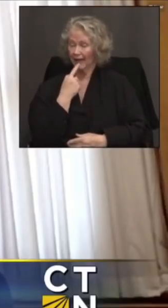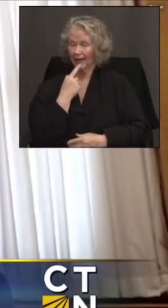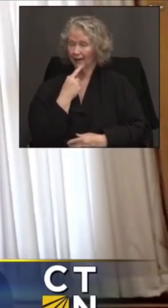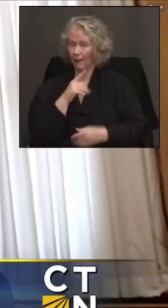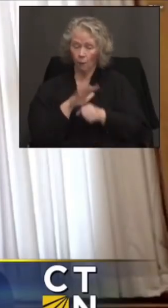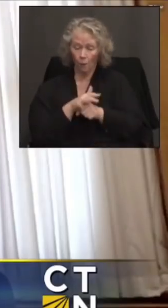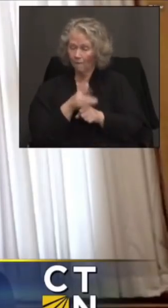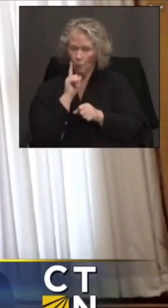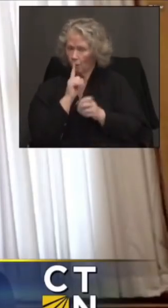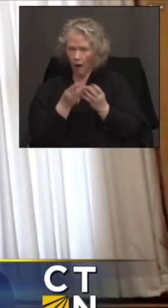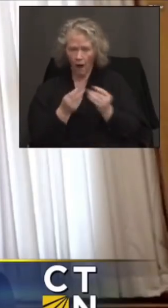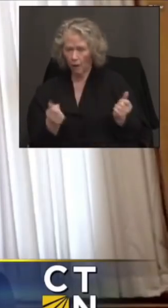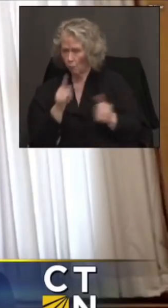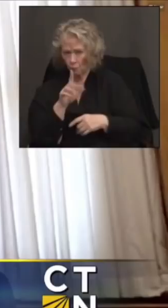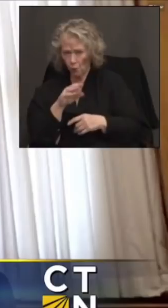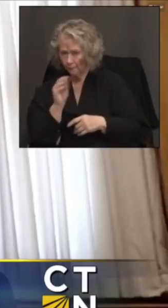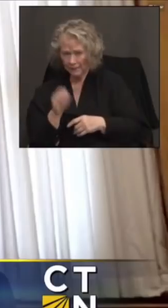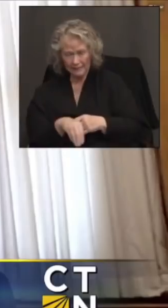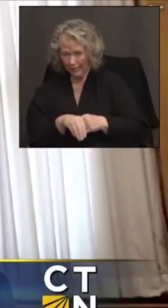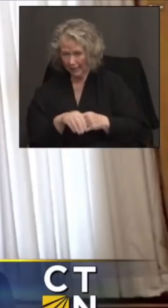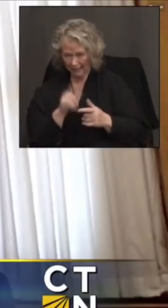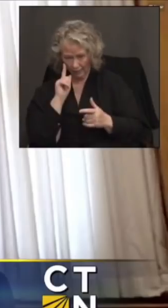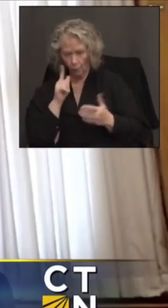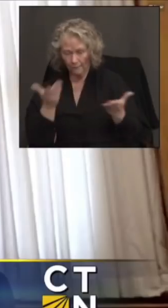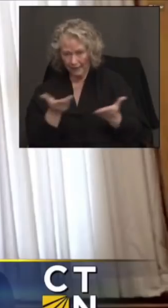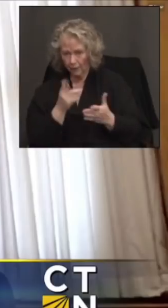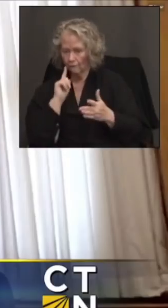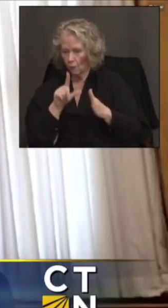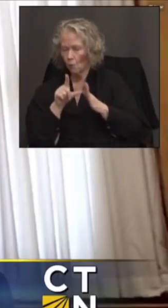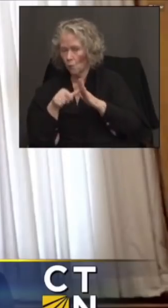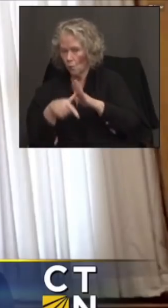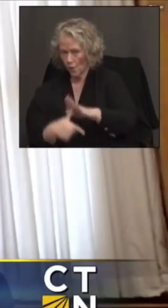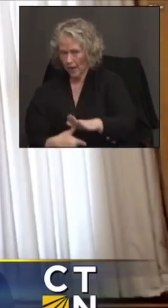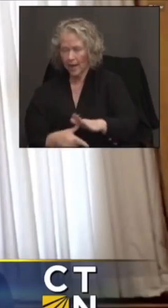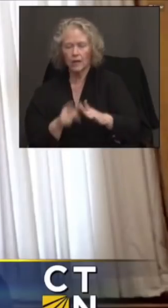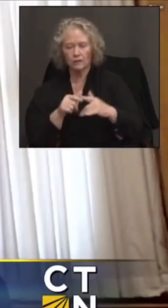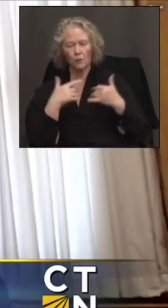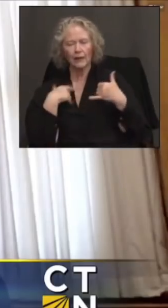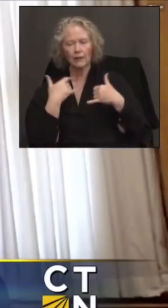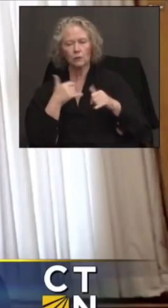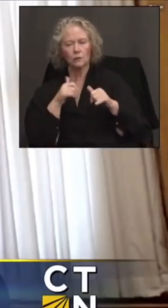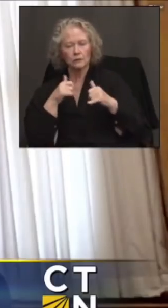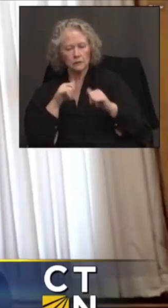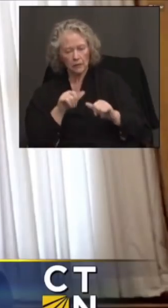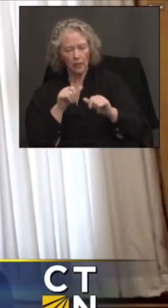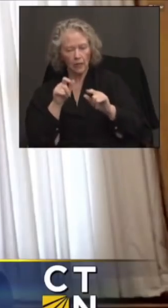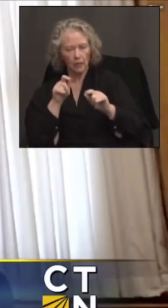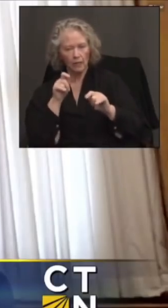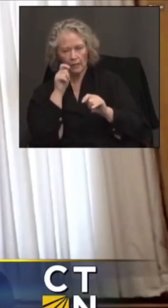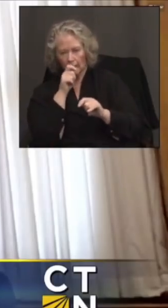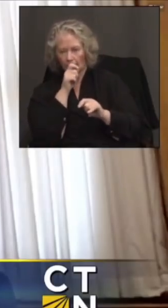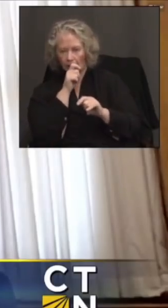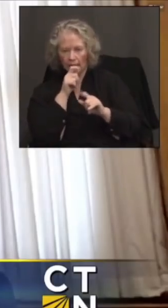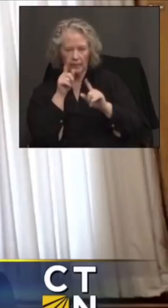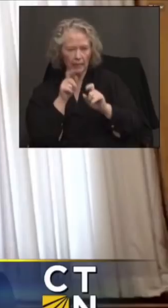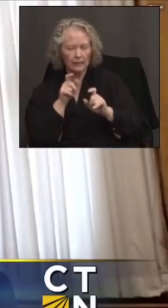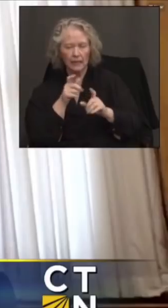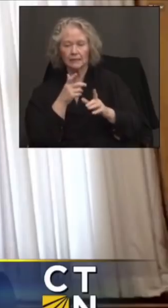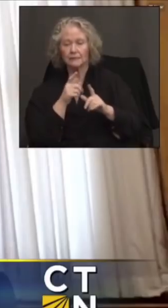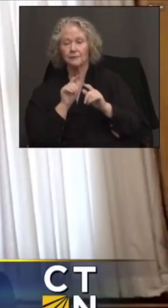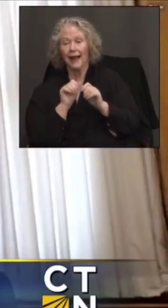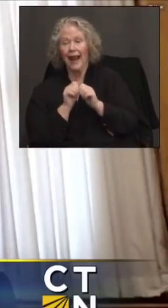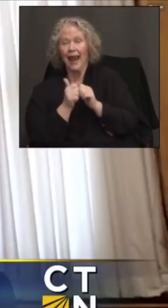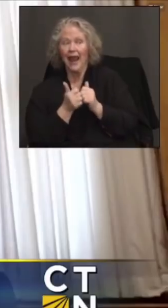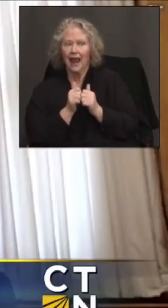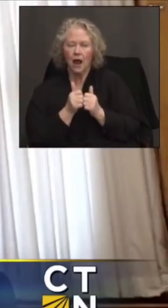completely, for the foreseeable future. So we are going to need to maintain some testing infrastructure. How that evolves in the coming weeks